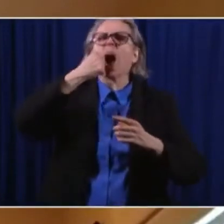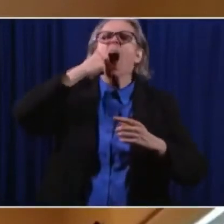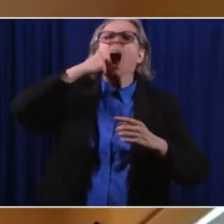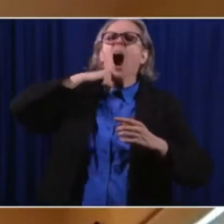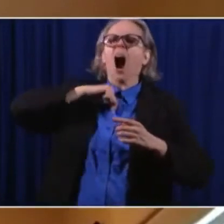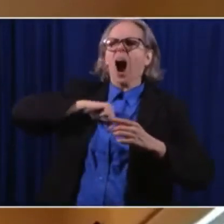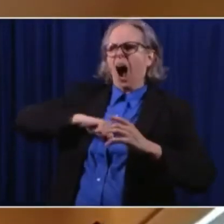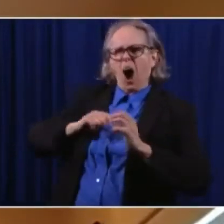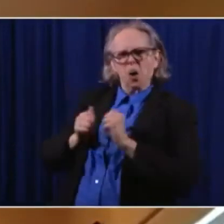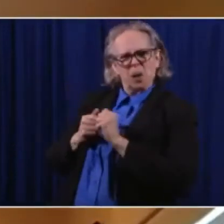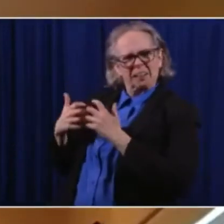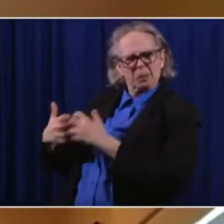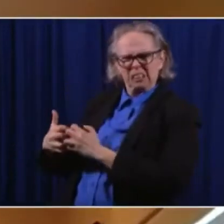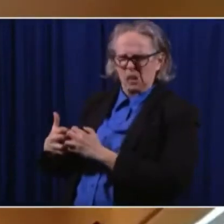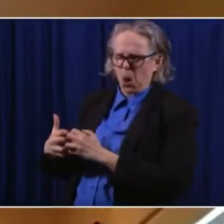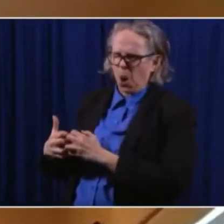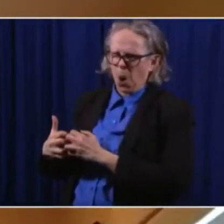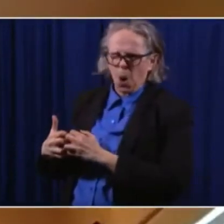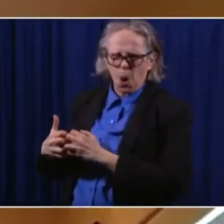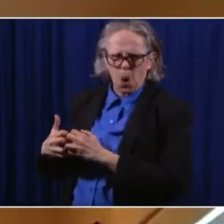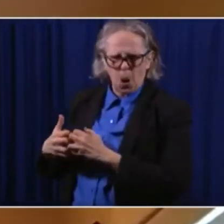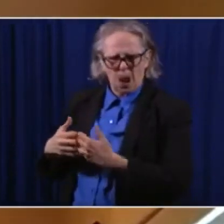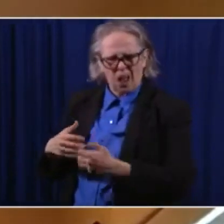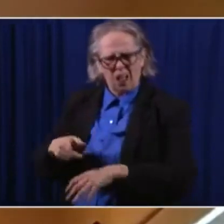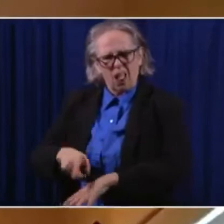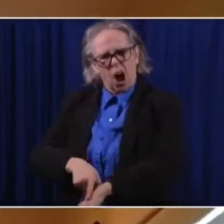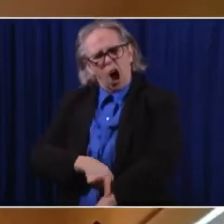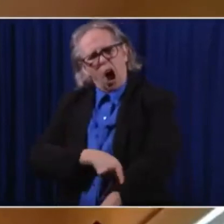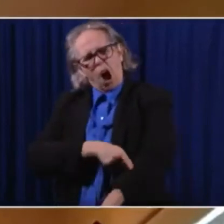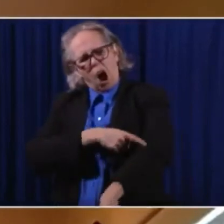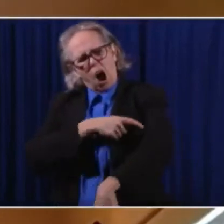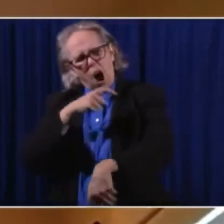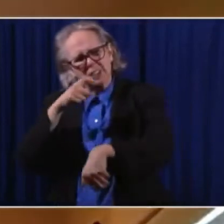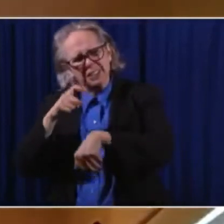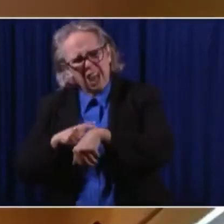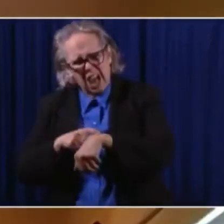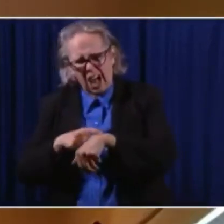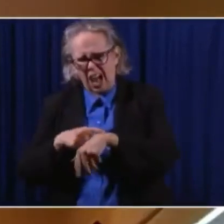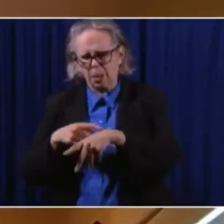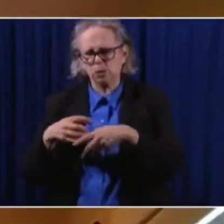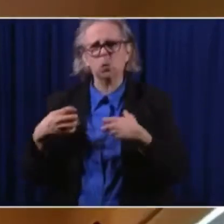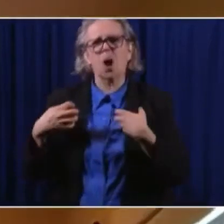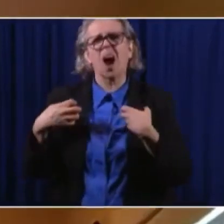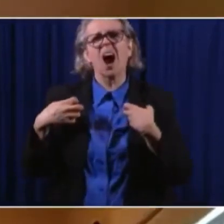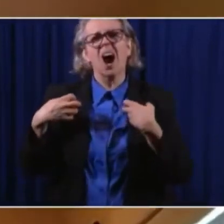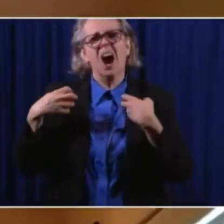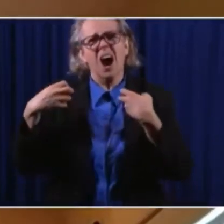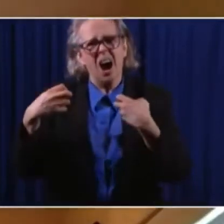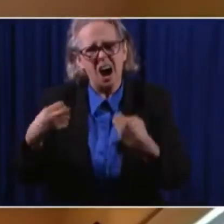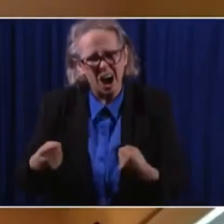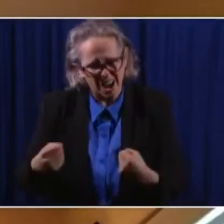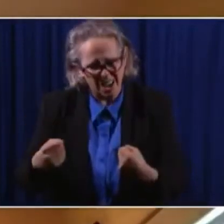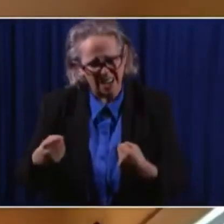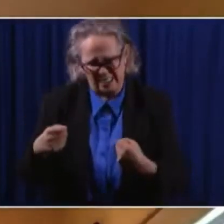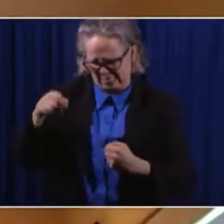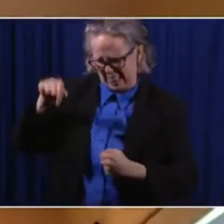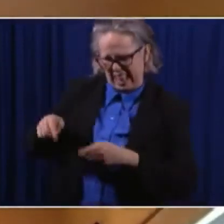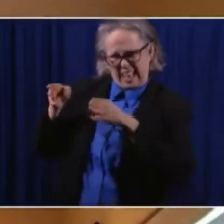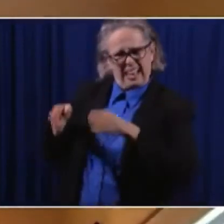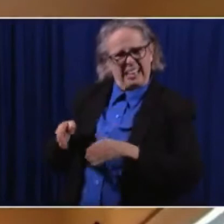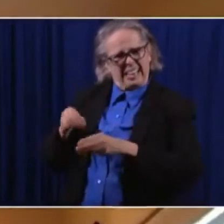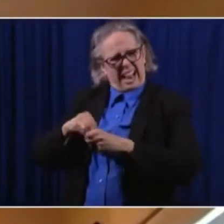to rebound from being on a vent. It's grueling and requires a long recovery even after you're